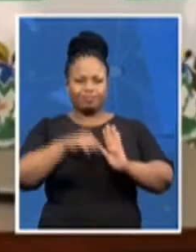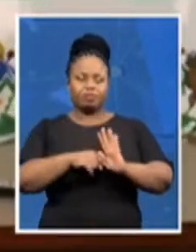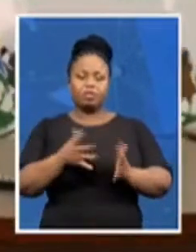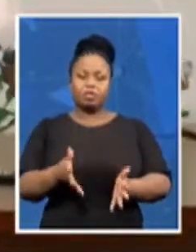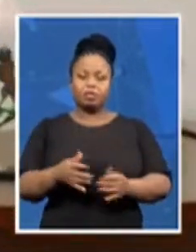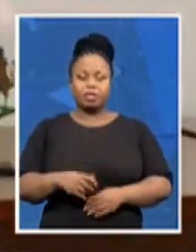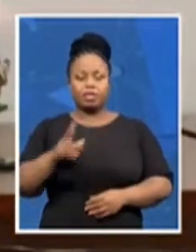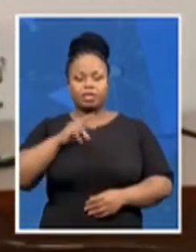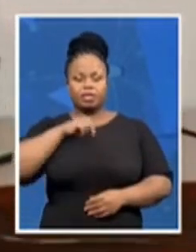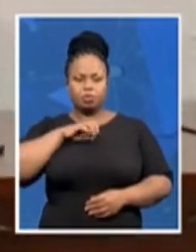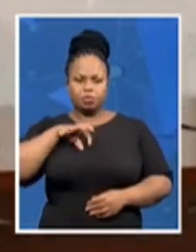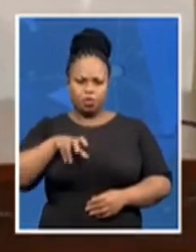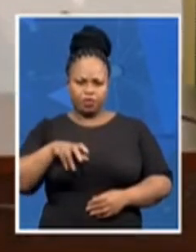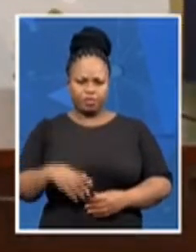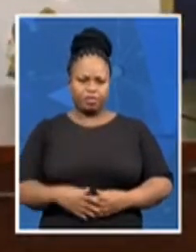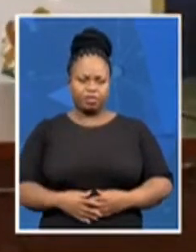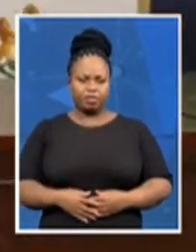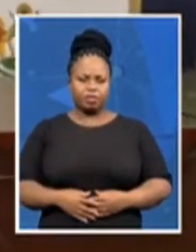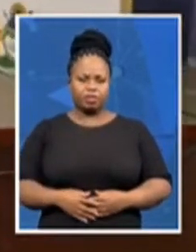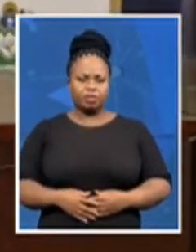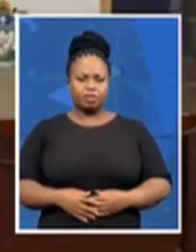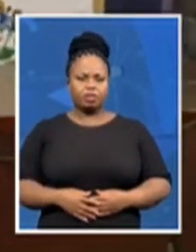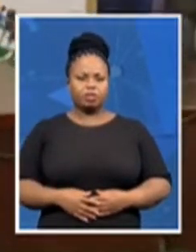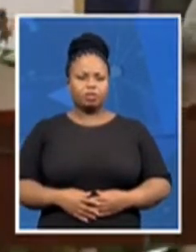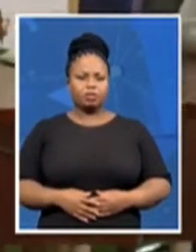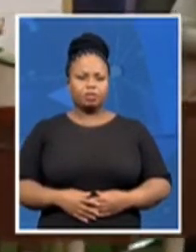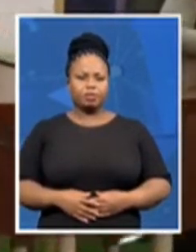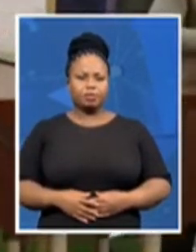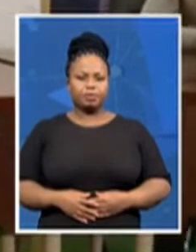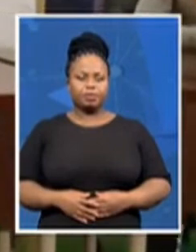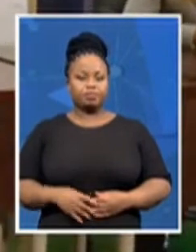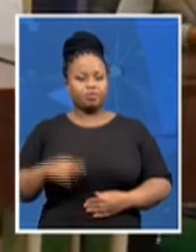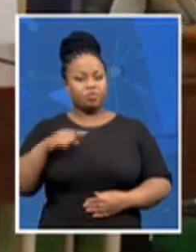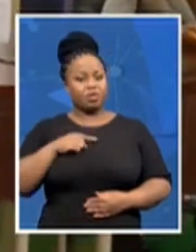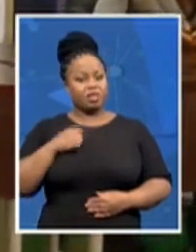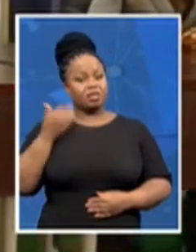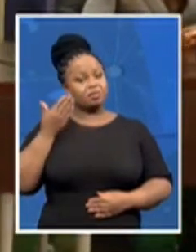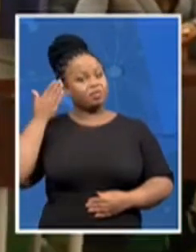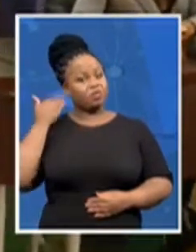the unfortunate and unprecedented situation that unfolded in the past couple of days.